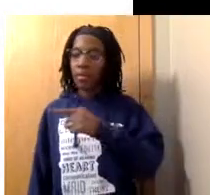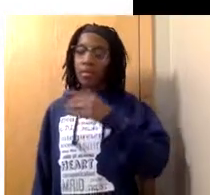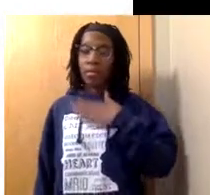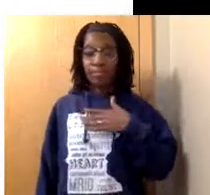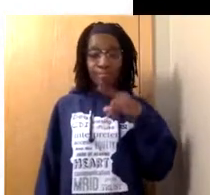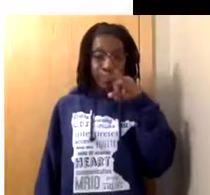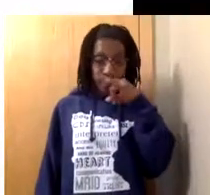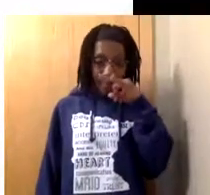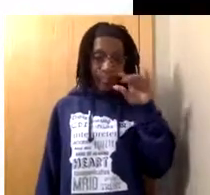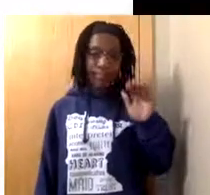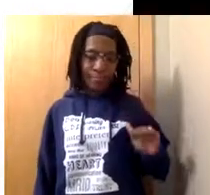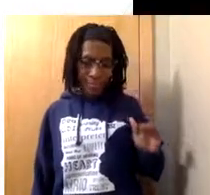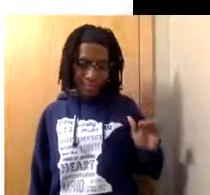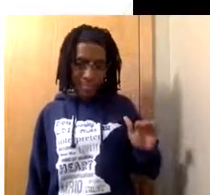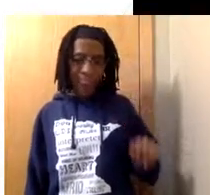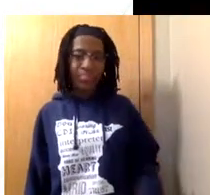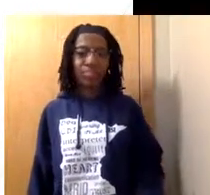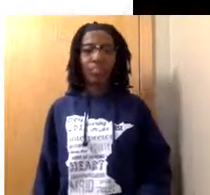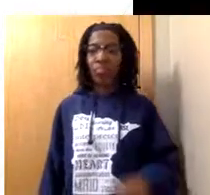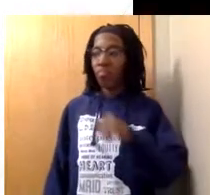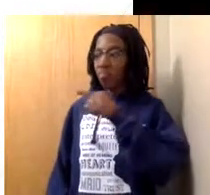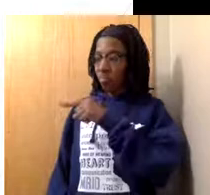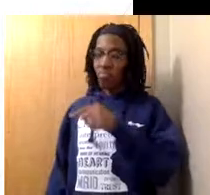This is my child.